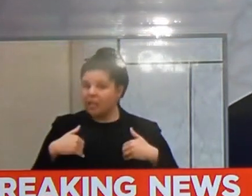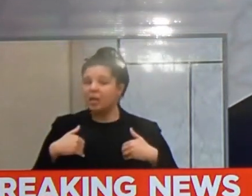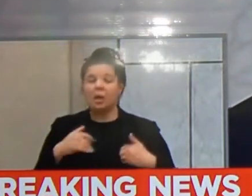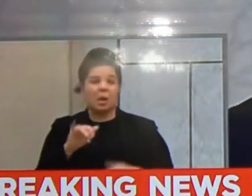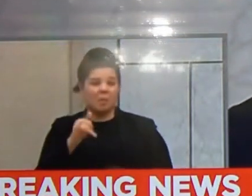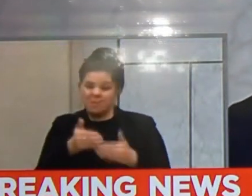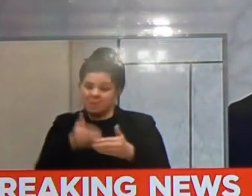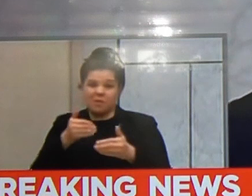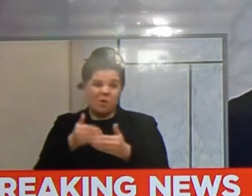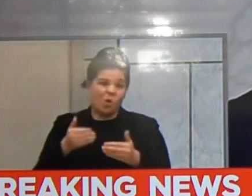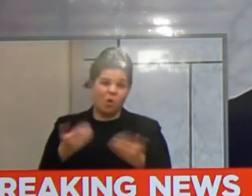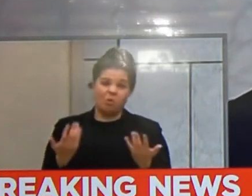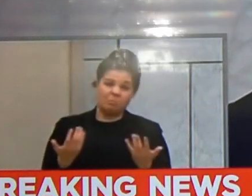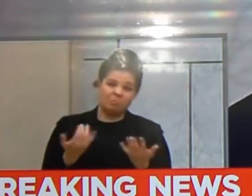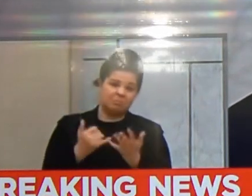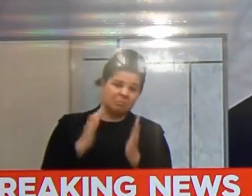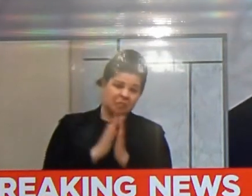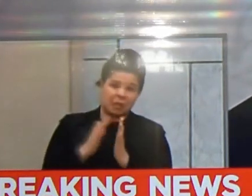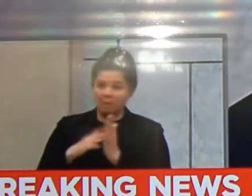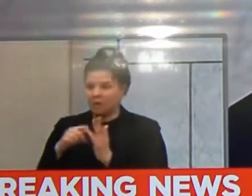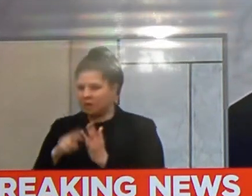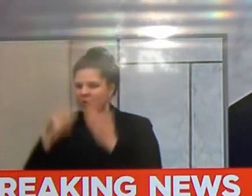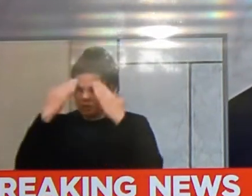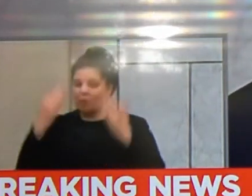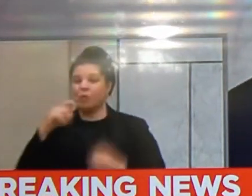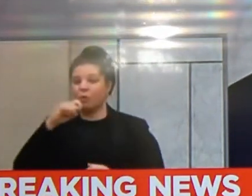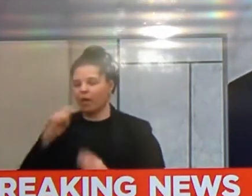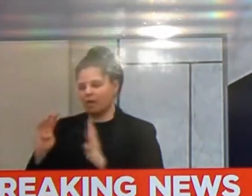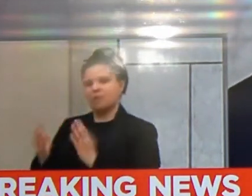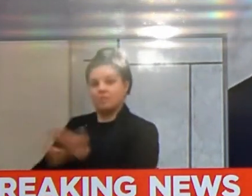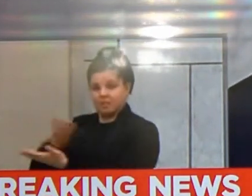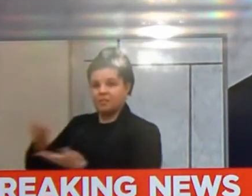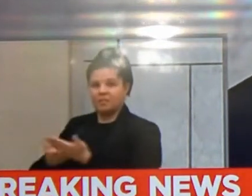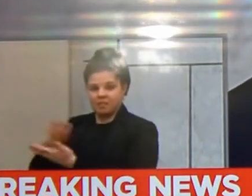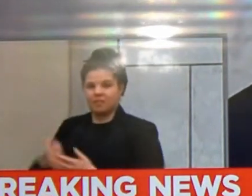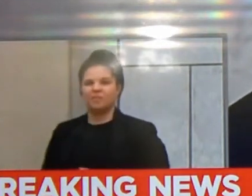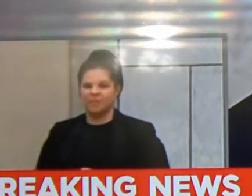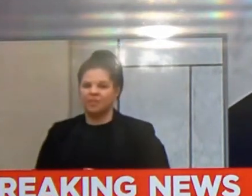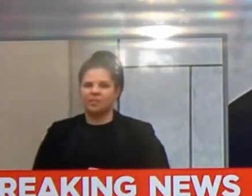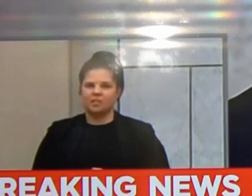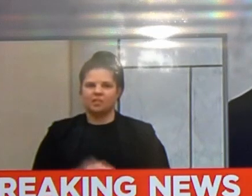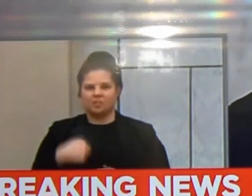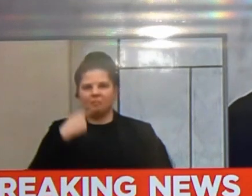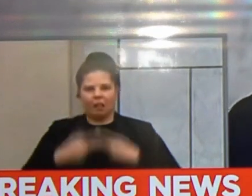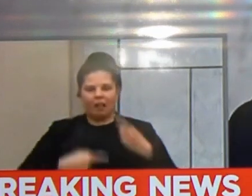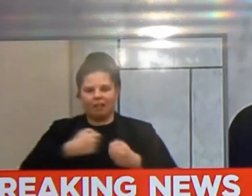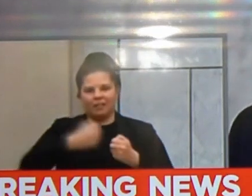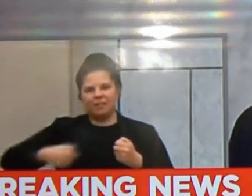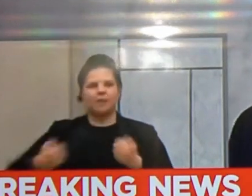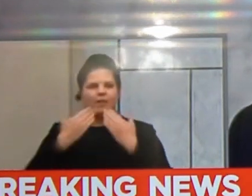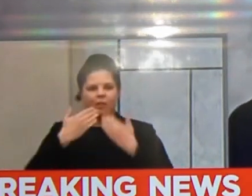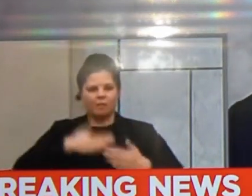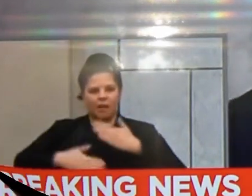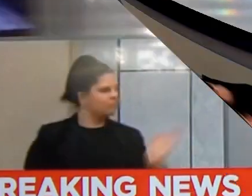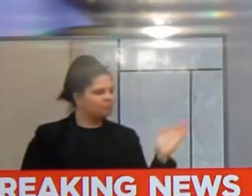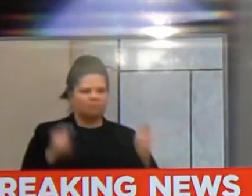then we would convene to make that possible. With those rather lengthy, but again, I thank you for your patient remarks. I'll